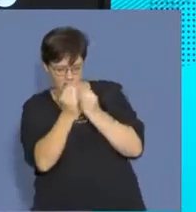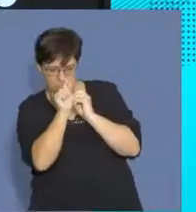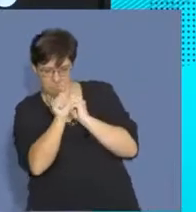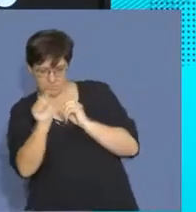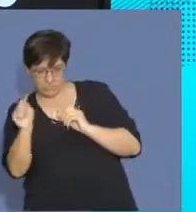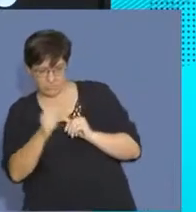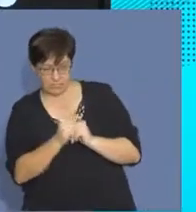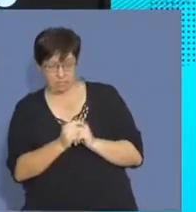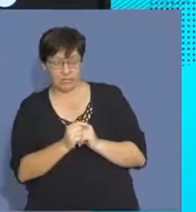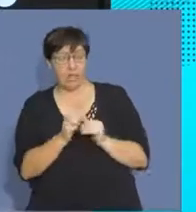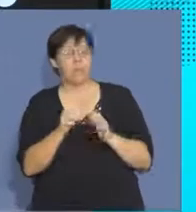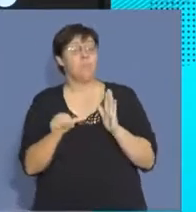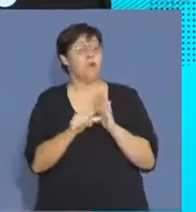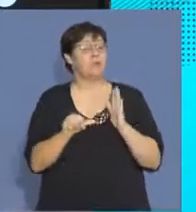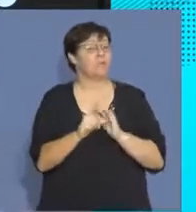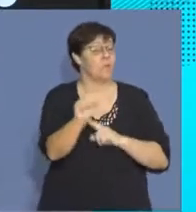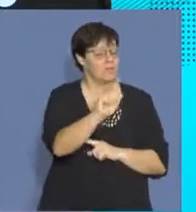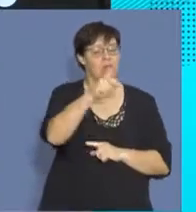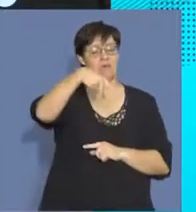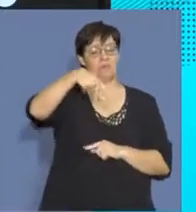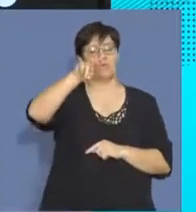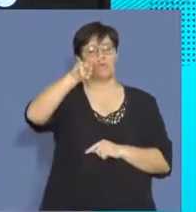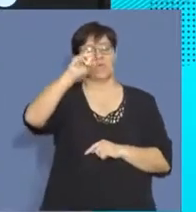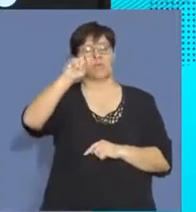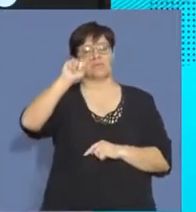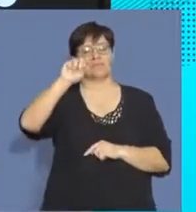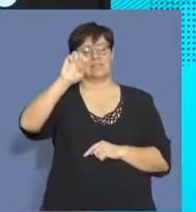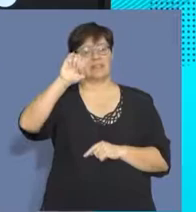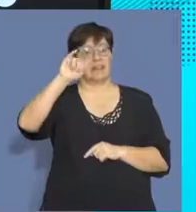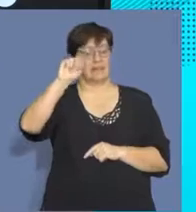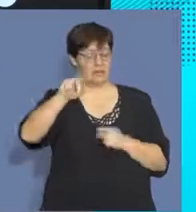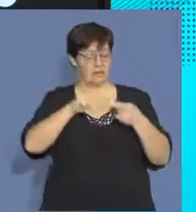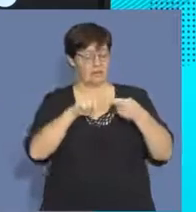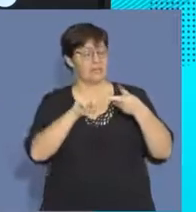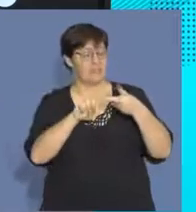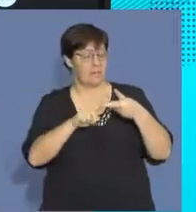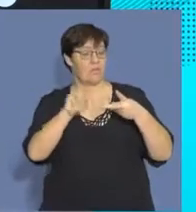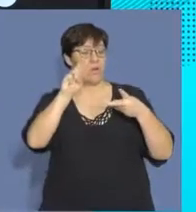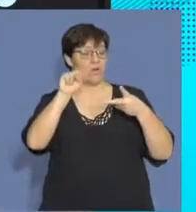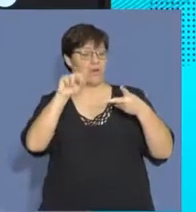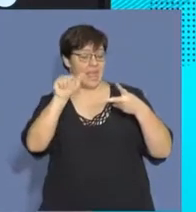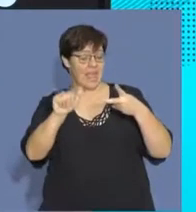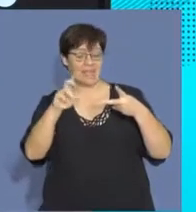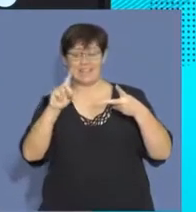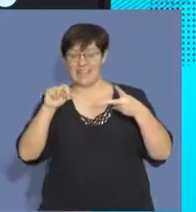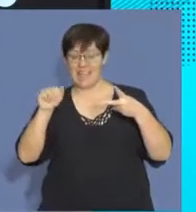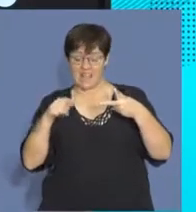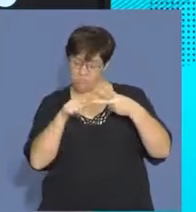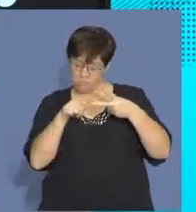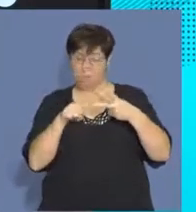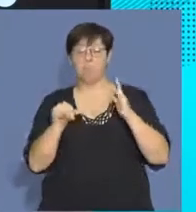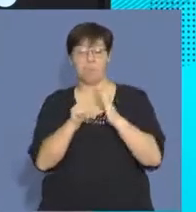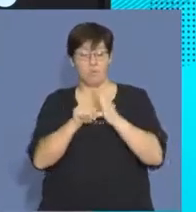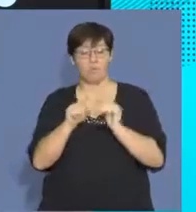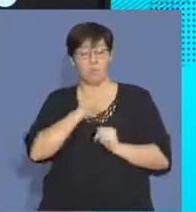One crucial compound is proteins. We also know that DNA and RNA are important organic compounds that are essential for